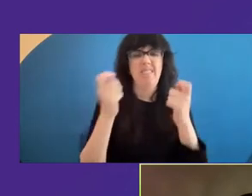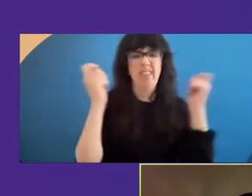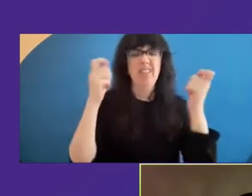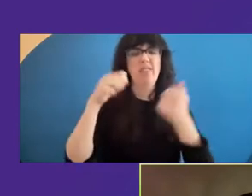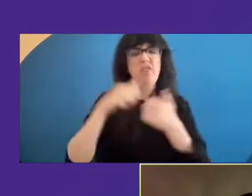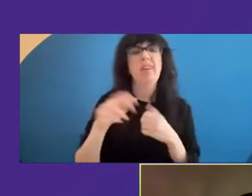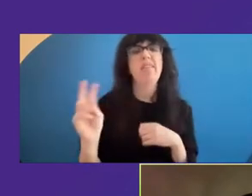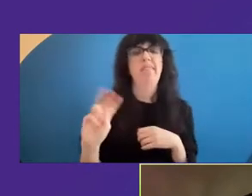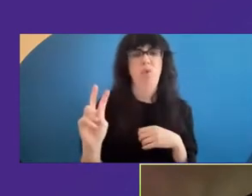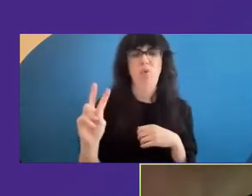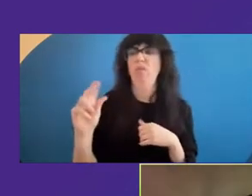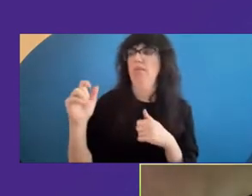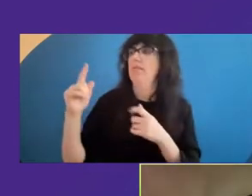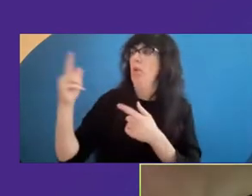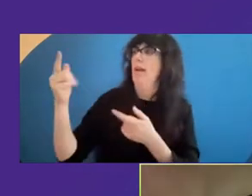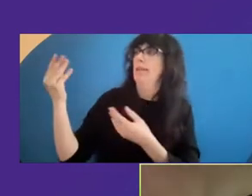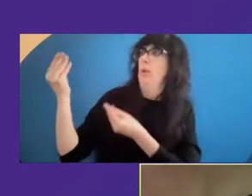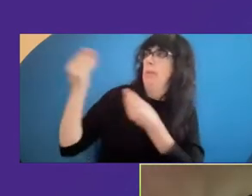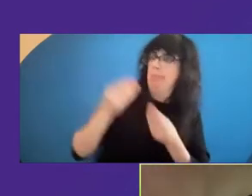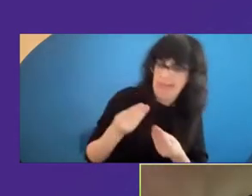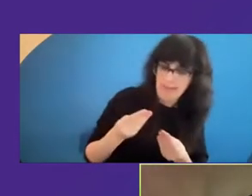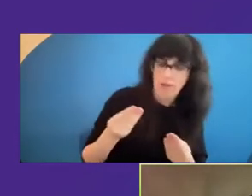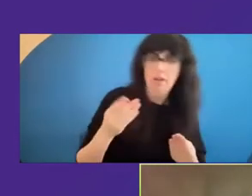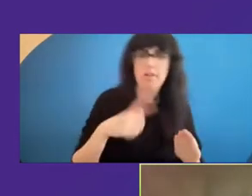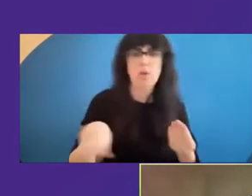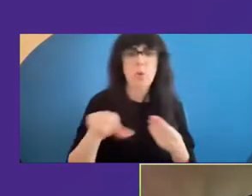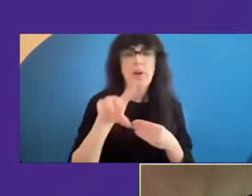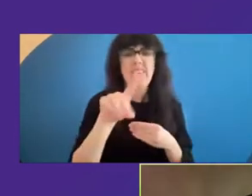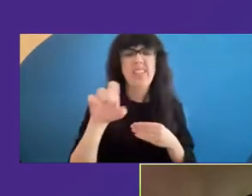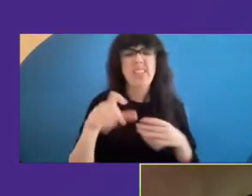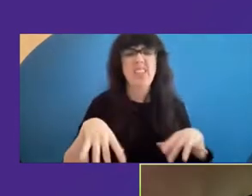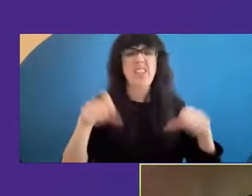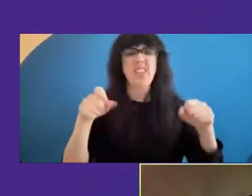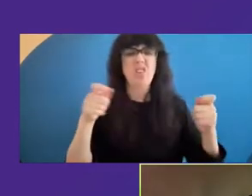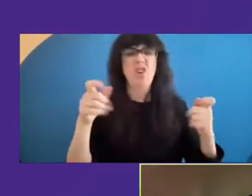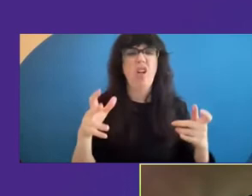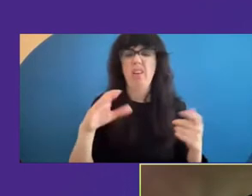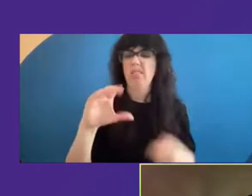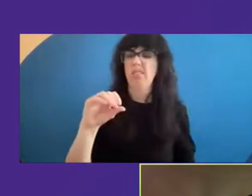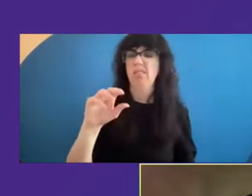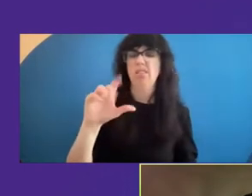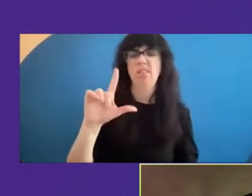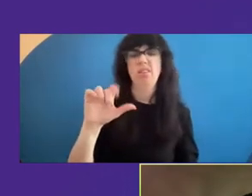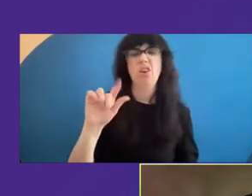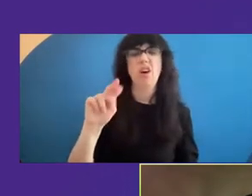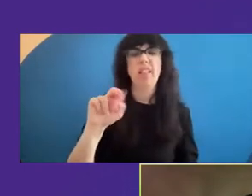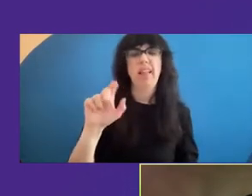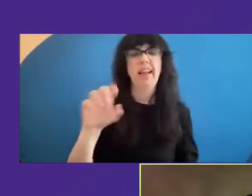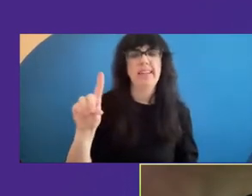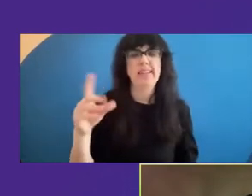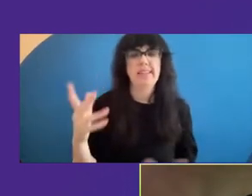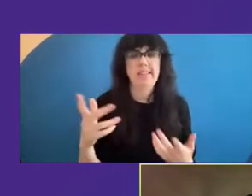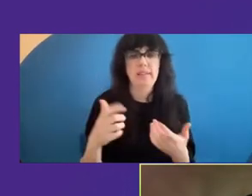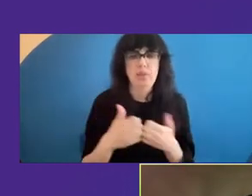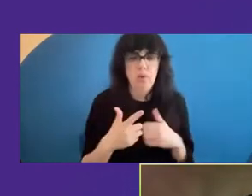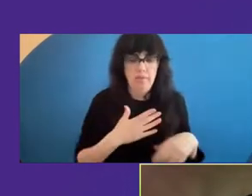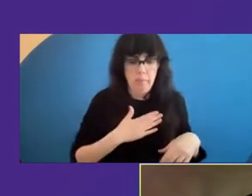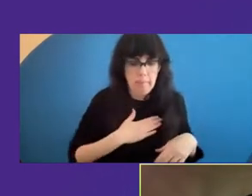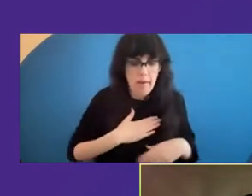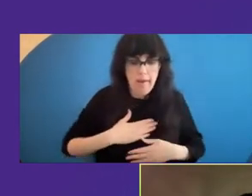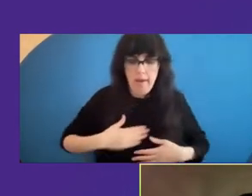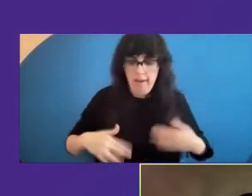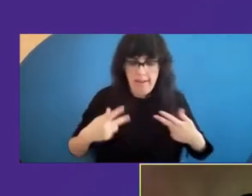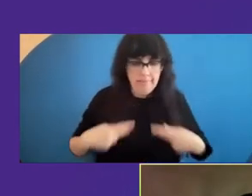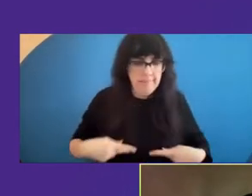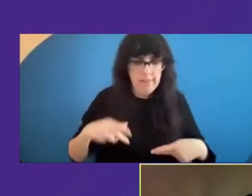decolonized cycle. And sort of as you know, sort of my metaphysical state of being, this